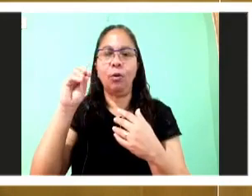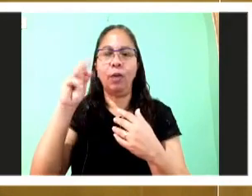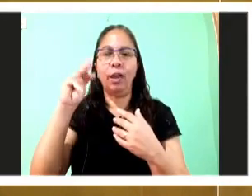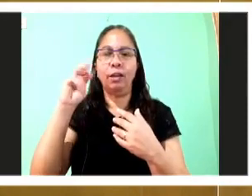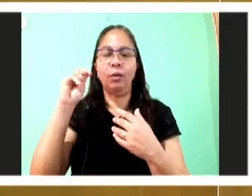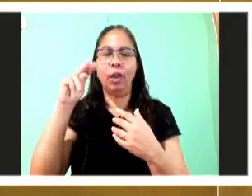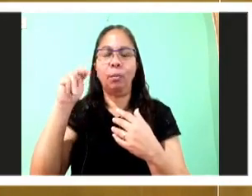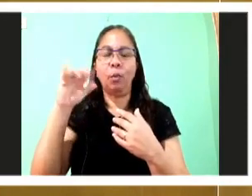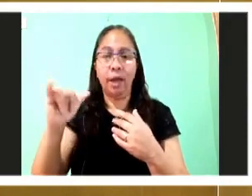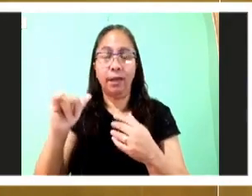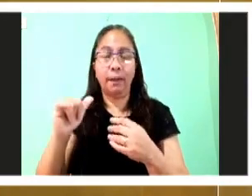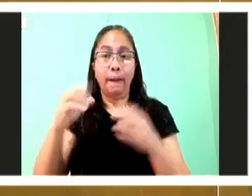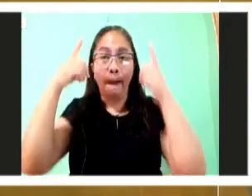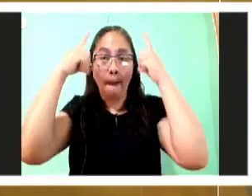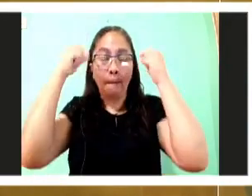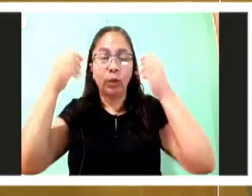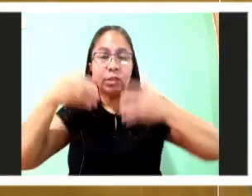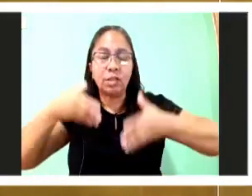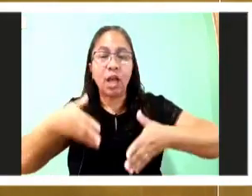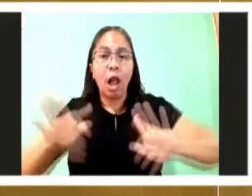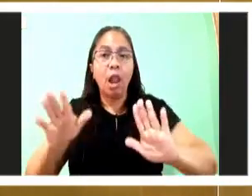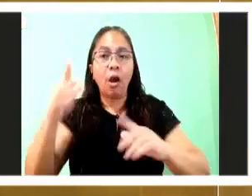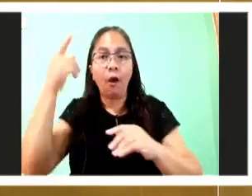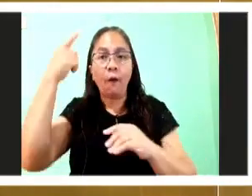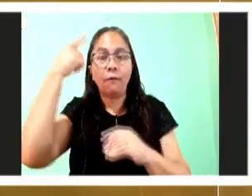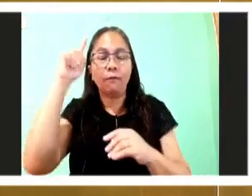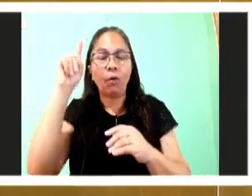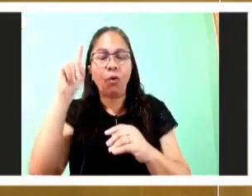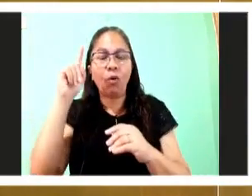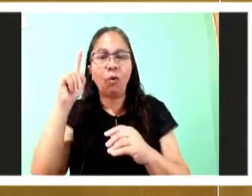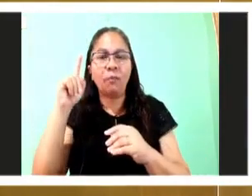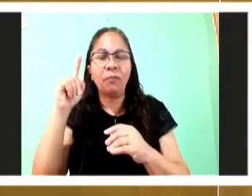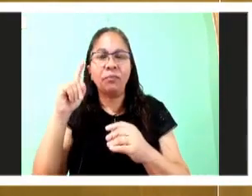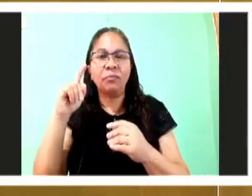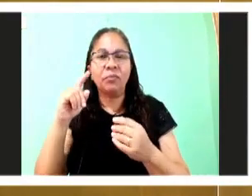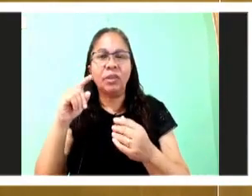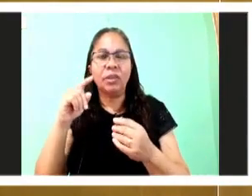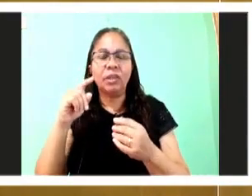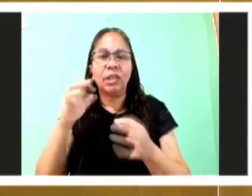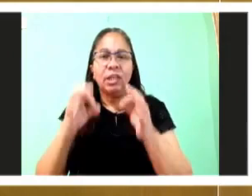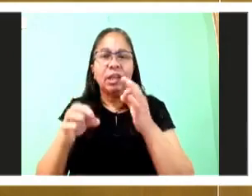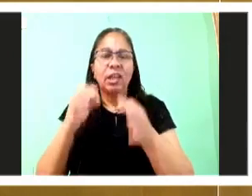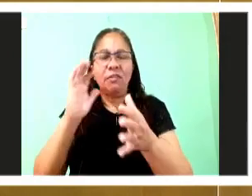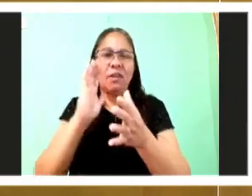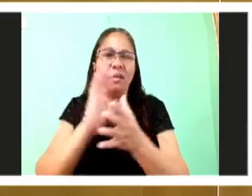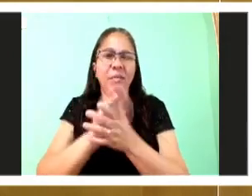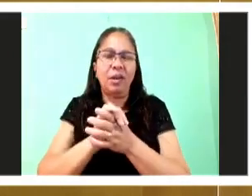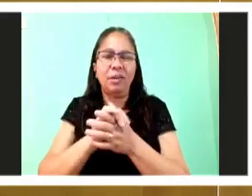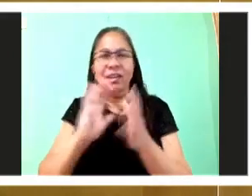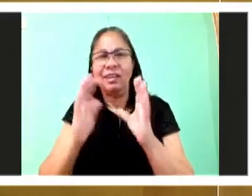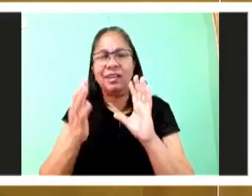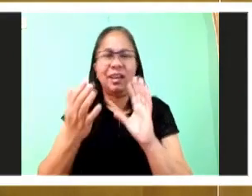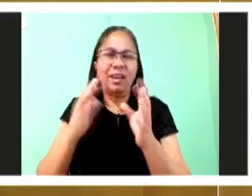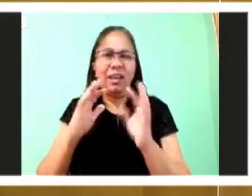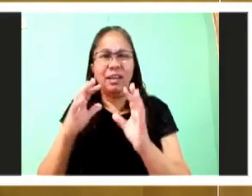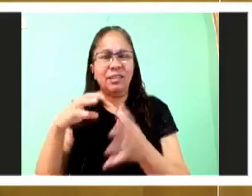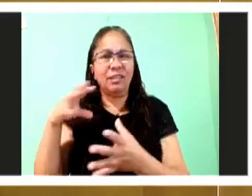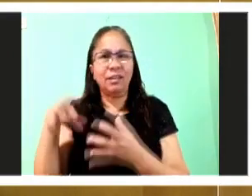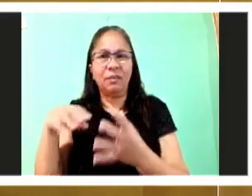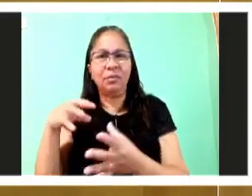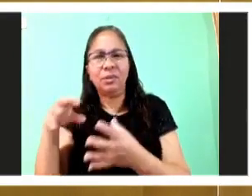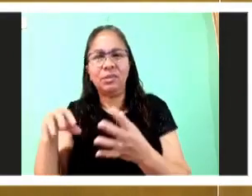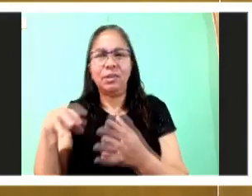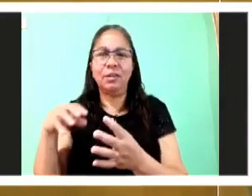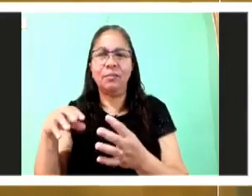the case of indiscretion, and it's a very technical Hebrew term that we can't find an